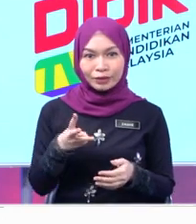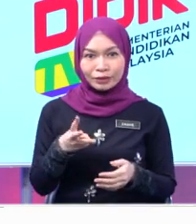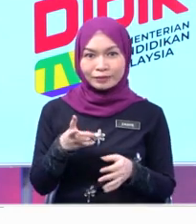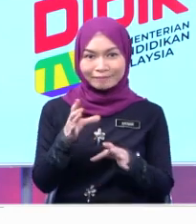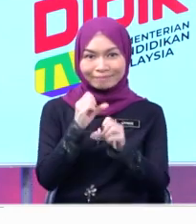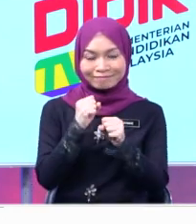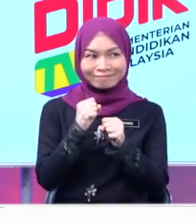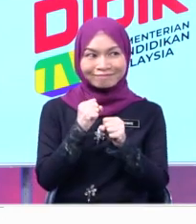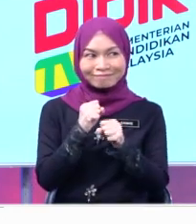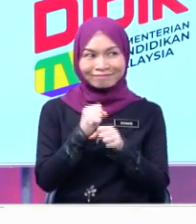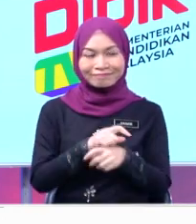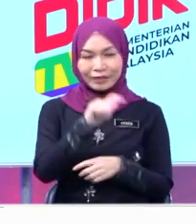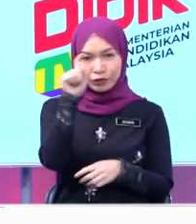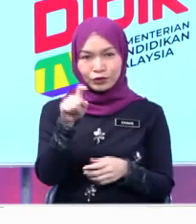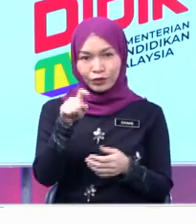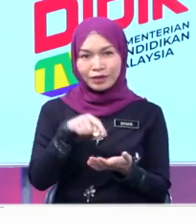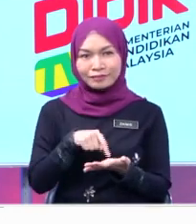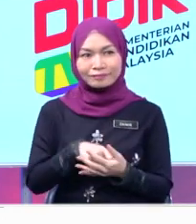question. All right?